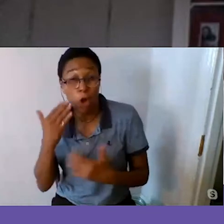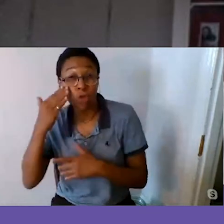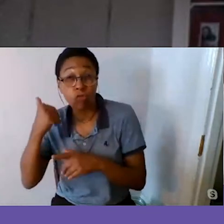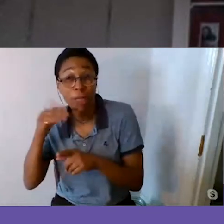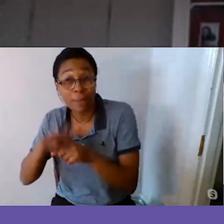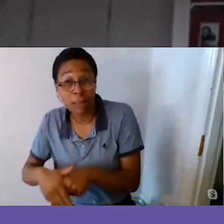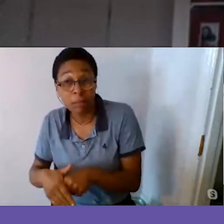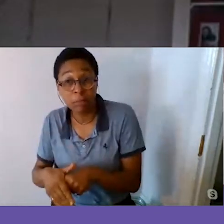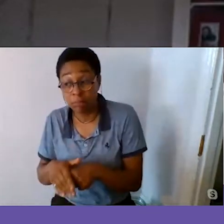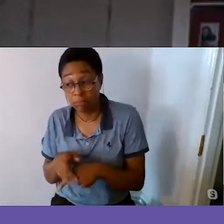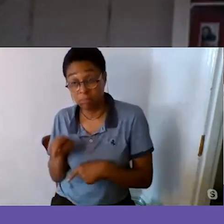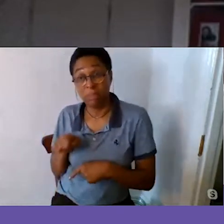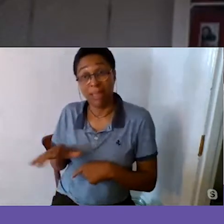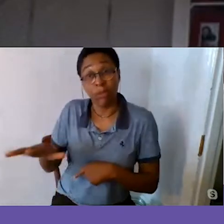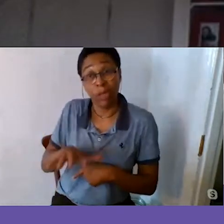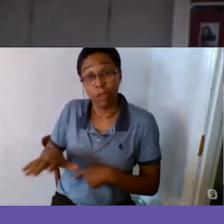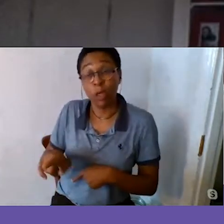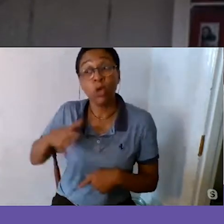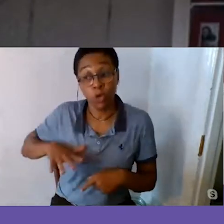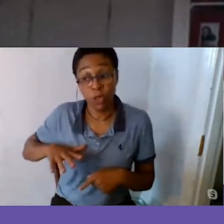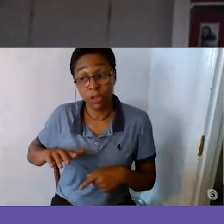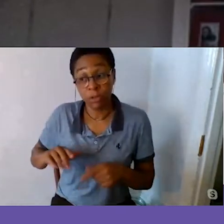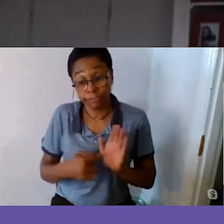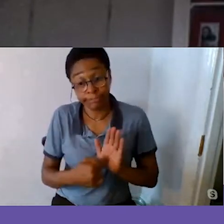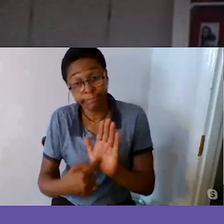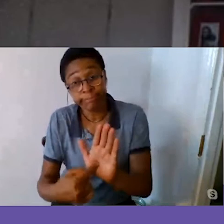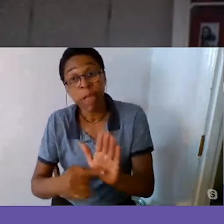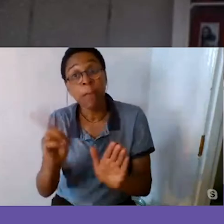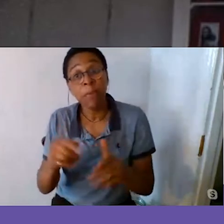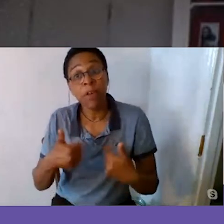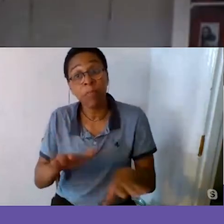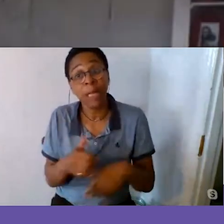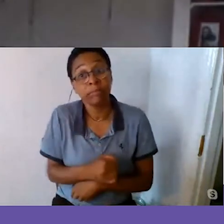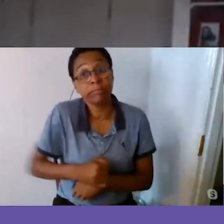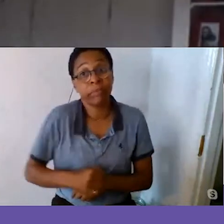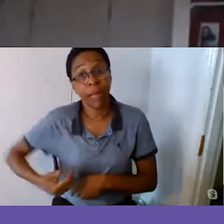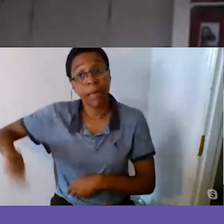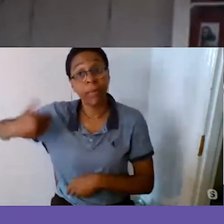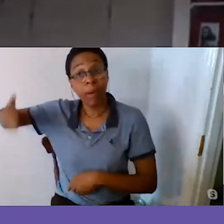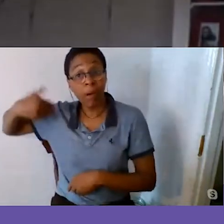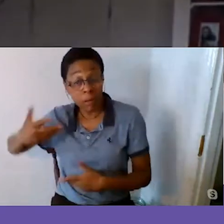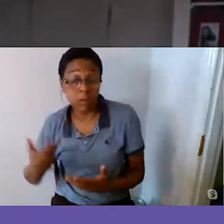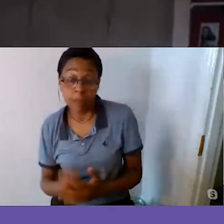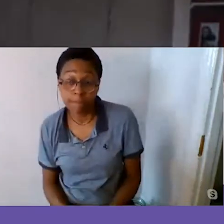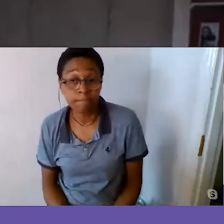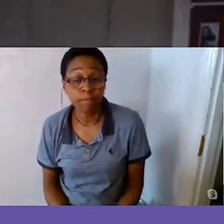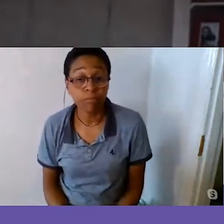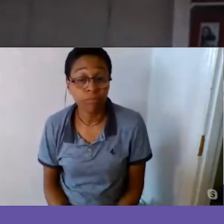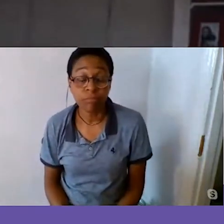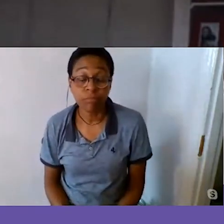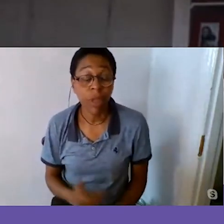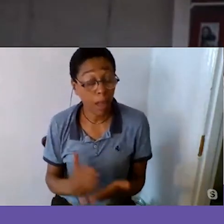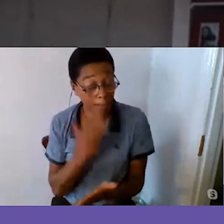Middle East, like you need to platform people who are marginalized within your own marginalized community, and make sure